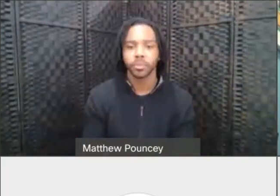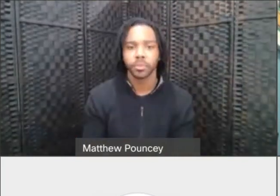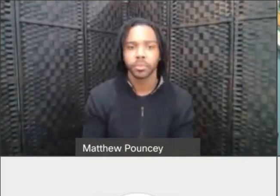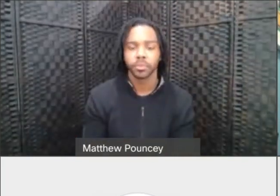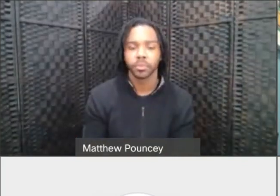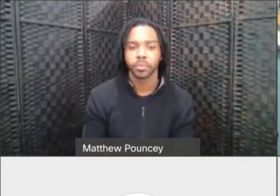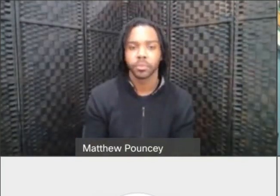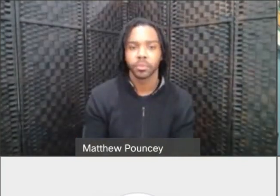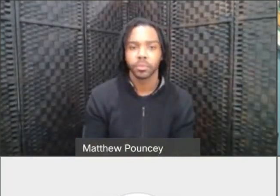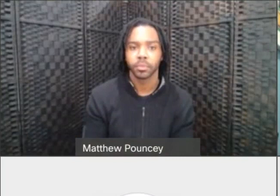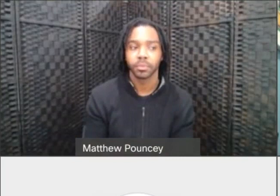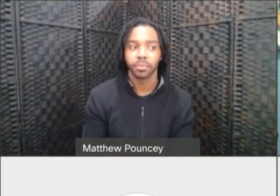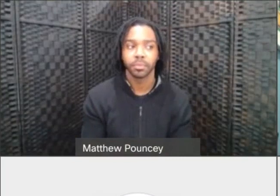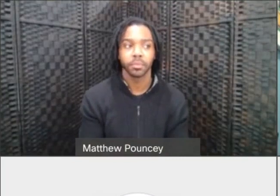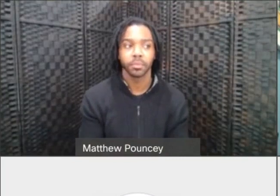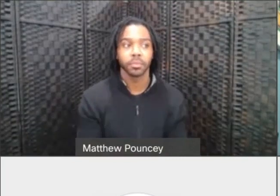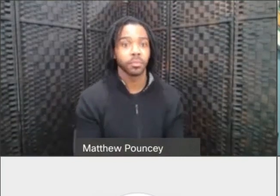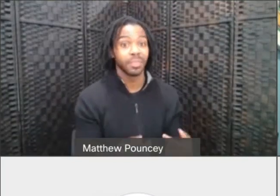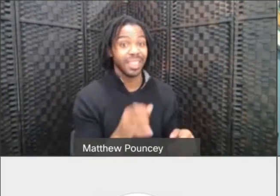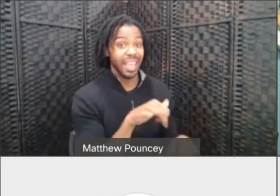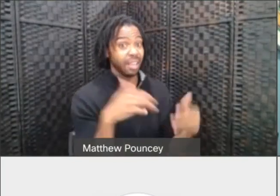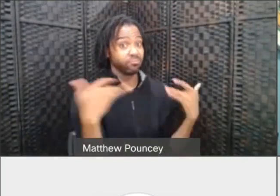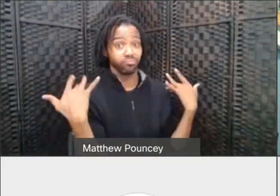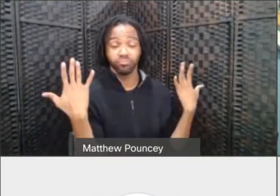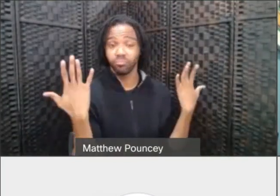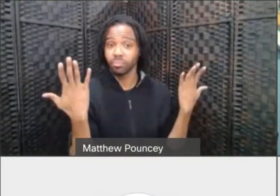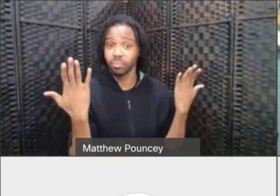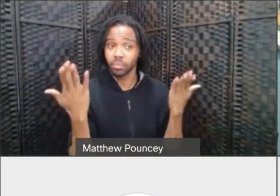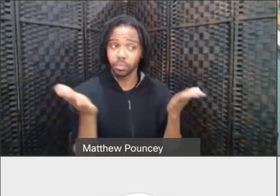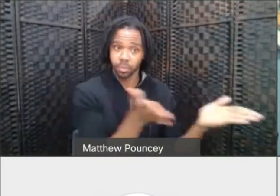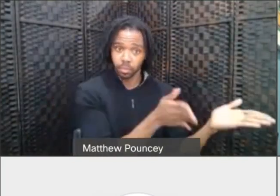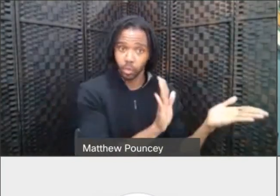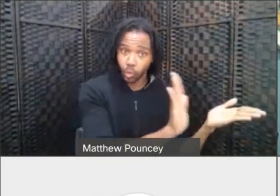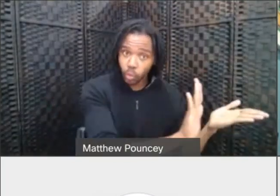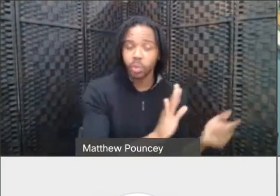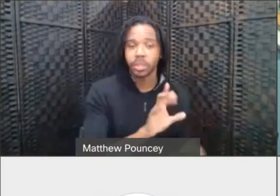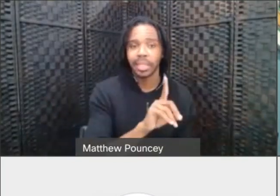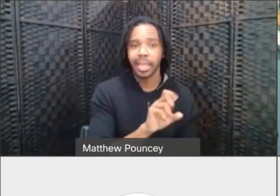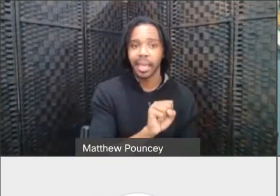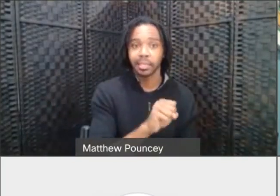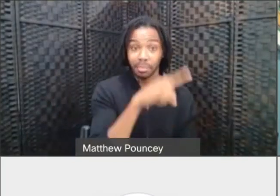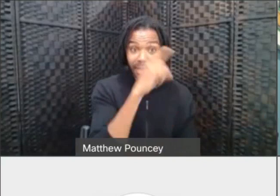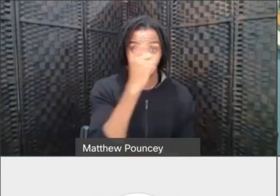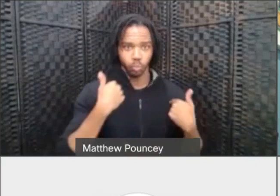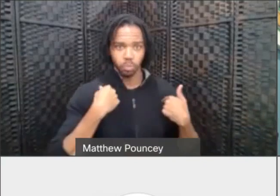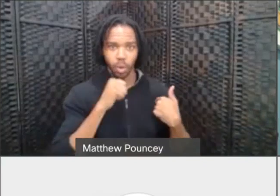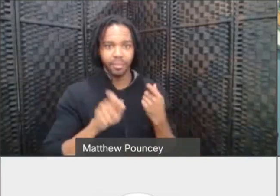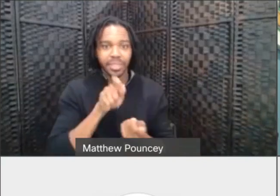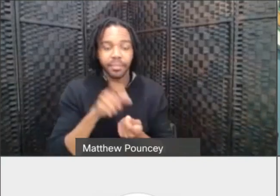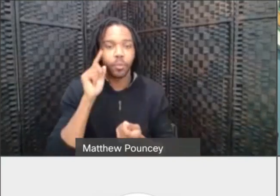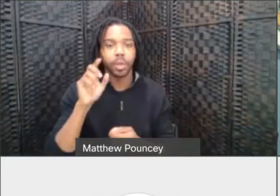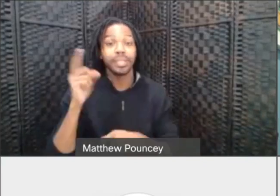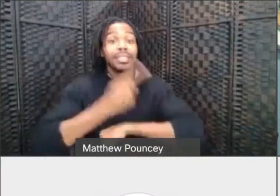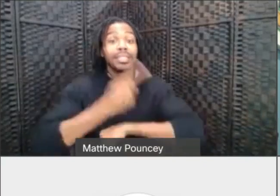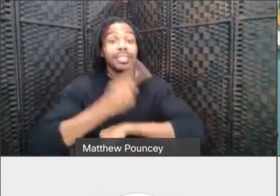Because it would defer to DDS since we don't have something specific for day programs. And to the extent a program